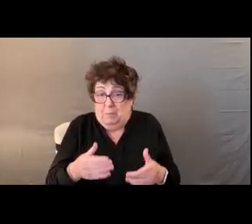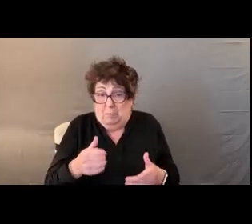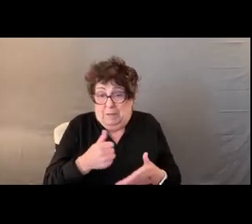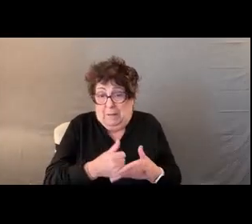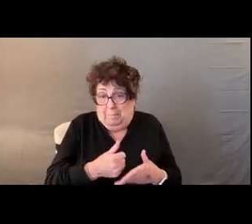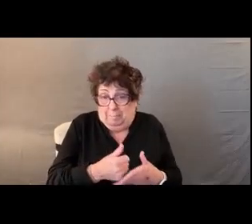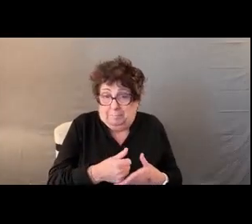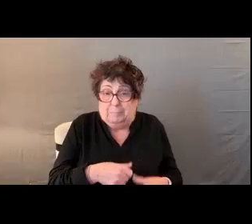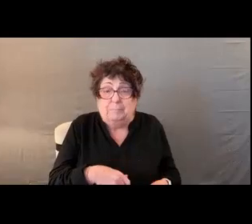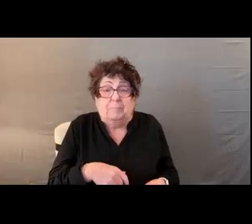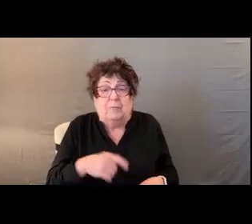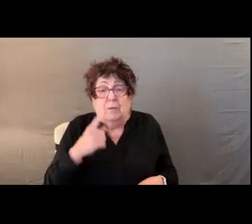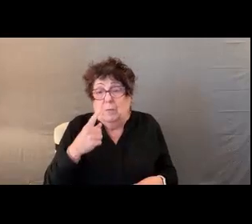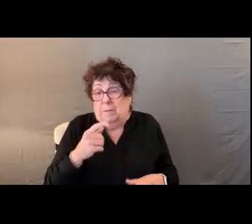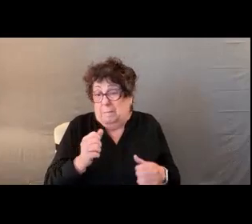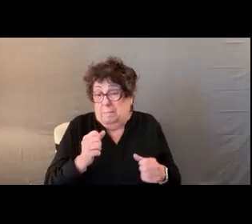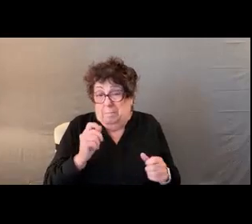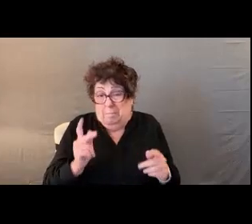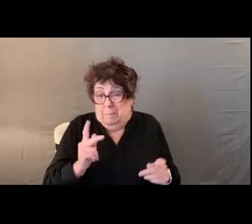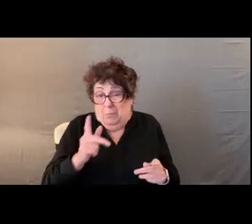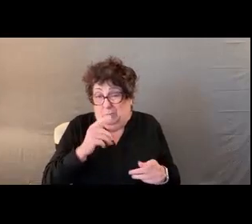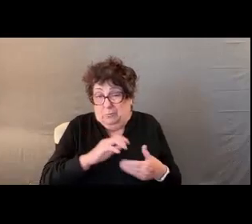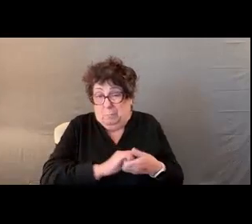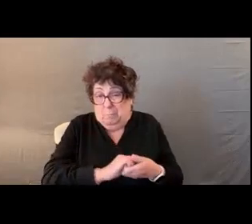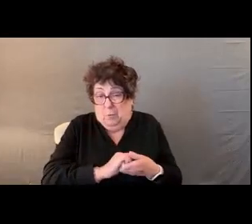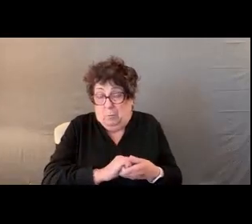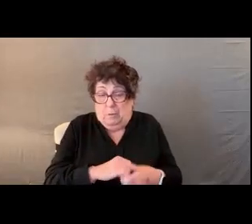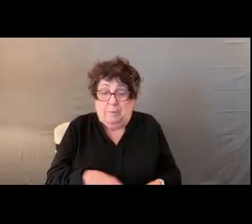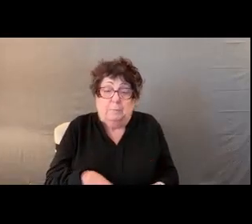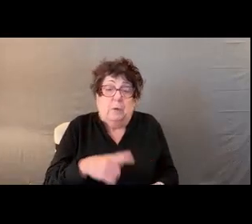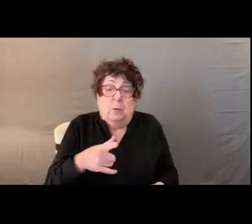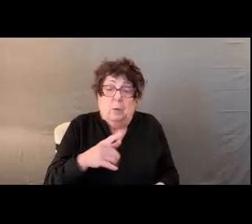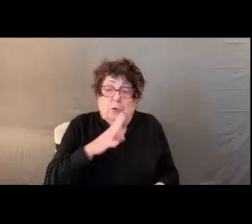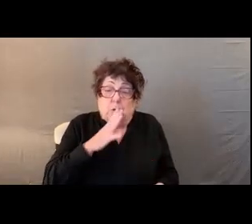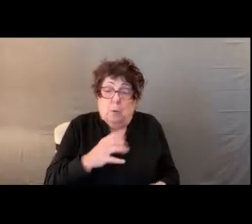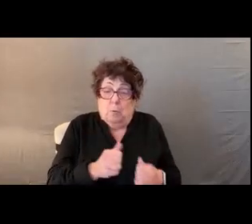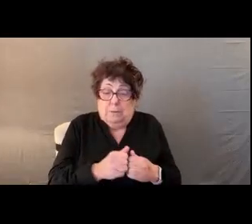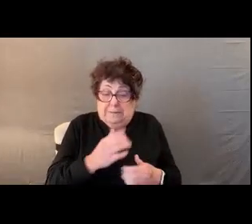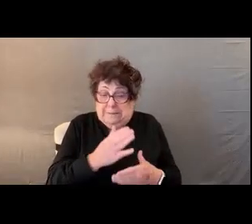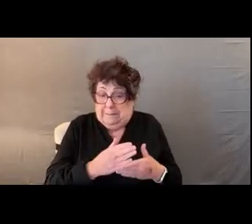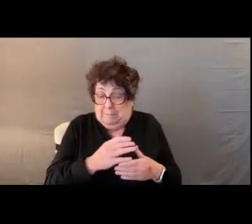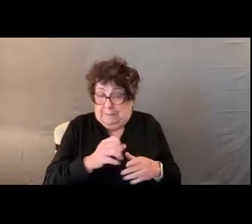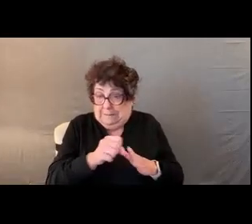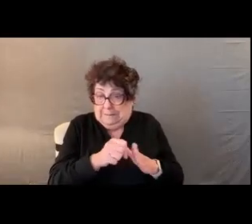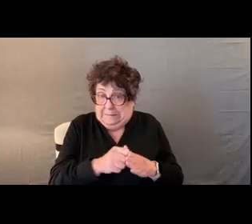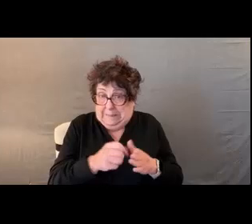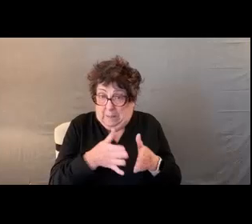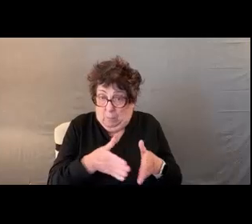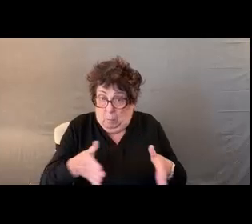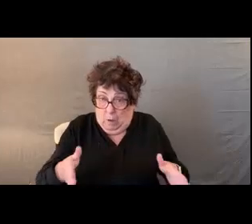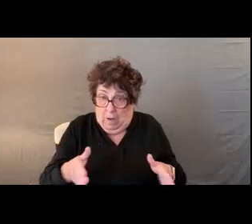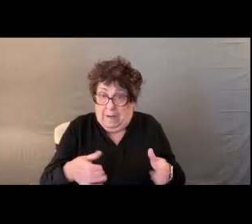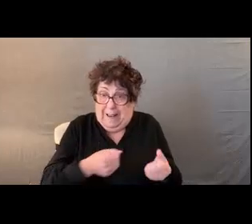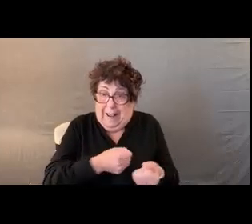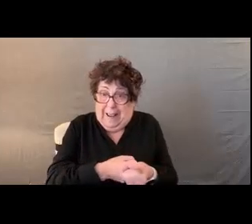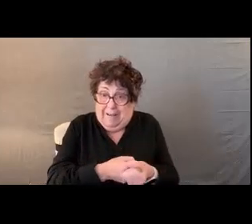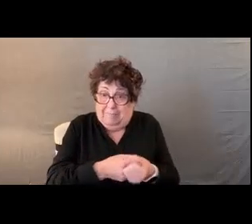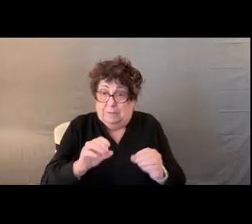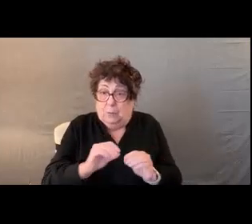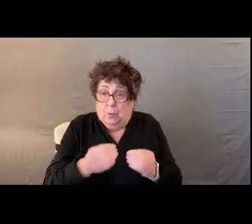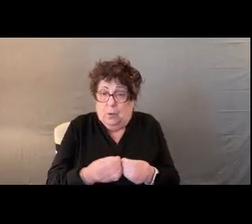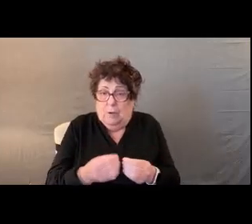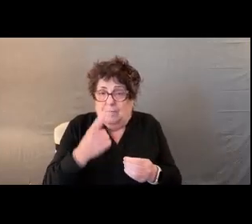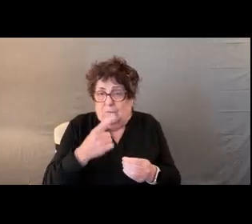of the statewide advocacy organizations for either topics or local